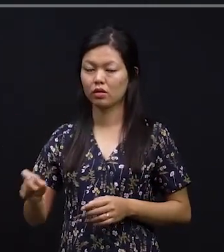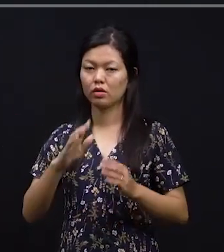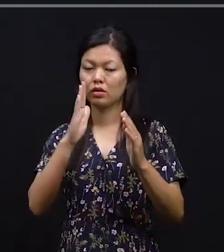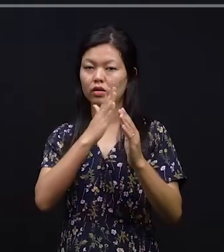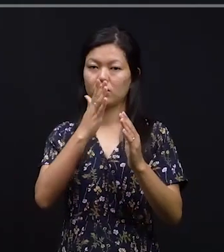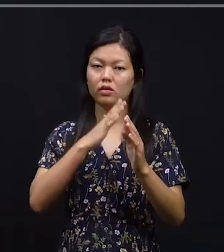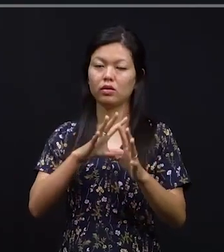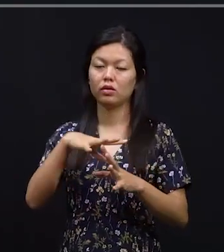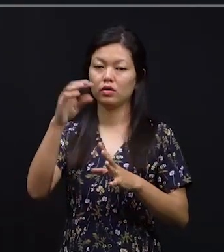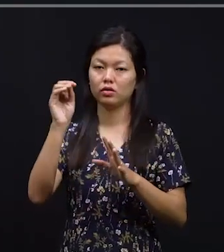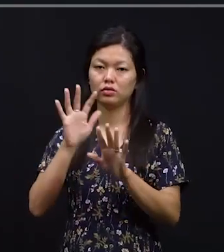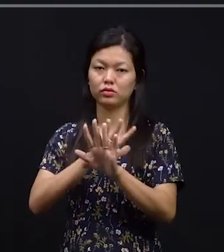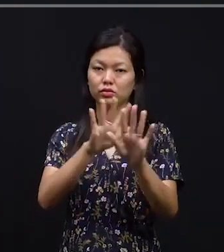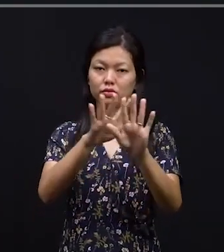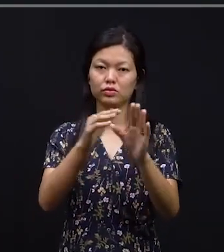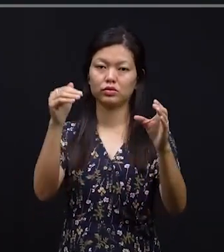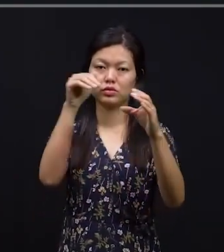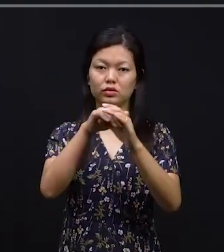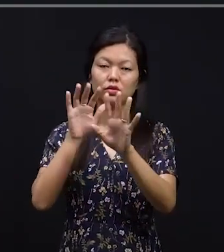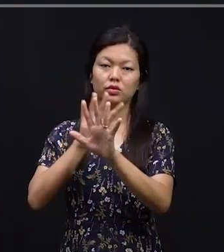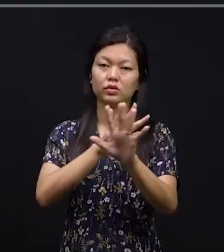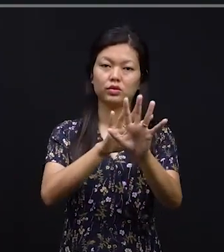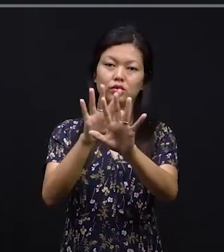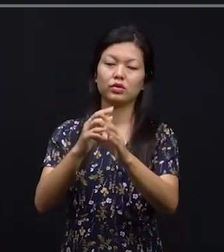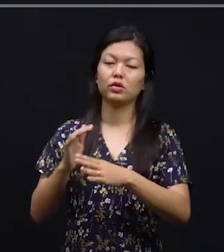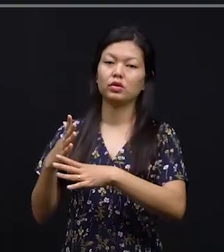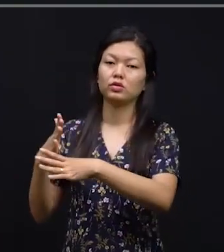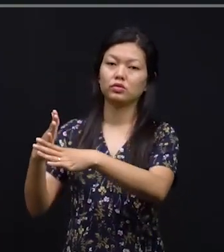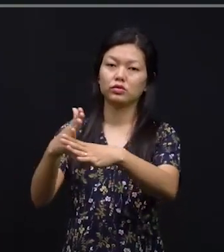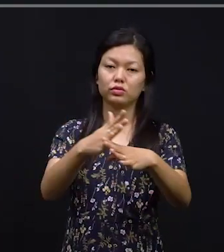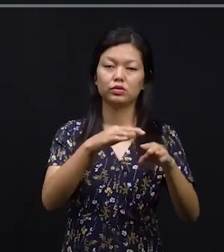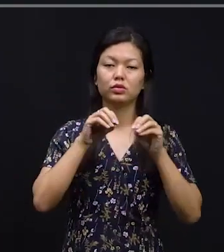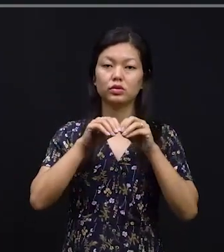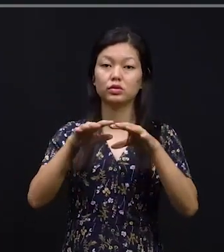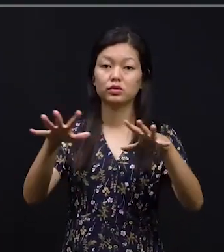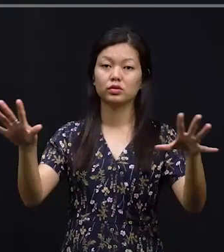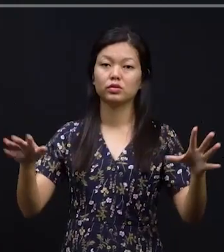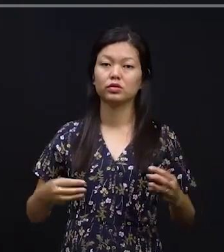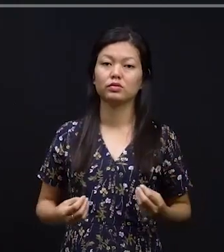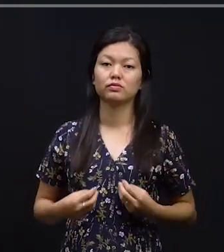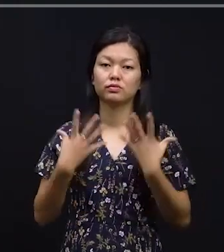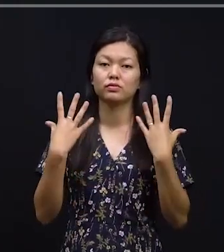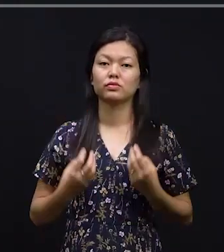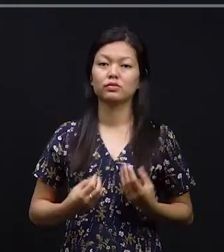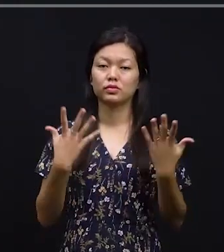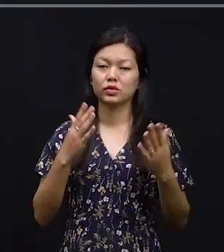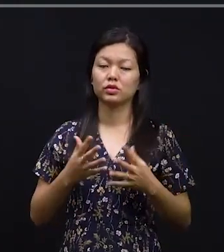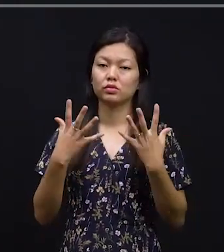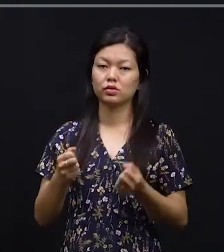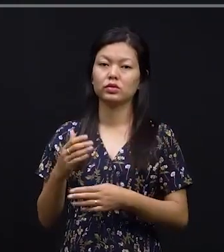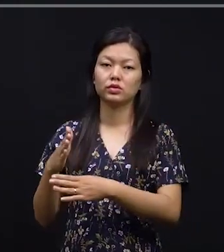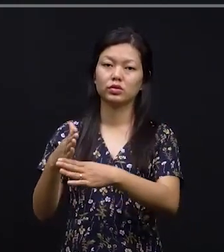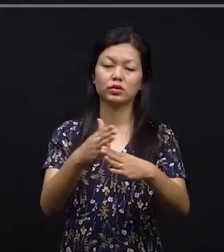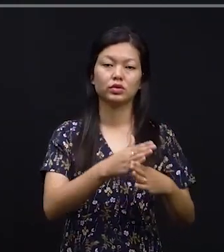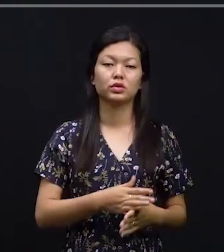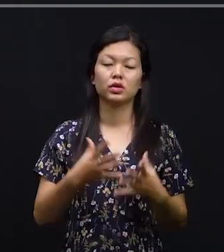carol in this story, and to spread the joy, not to have anything, but he wanted the joy of Christmas to be